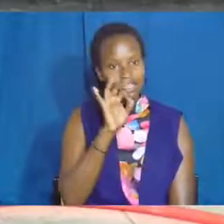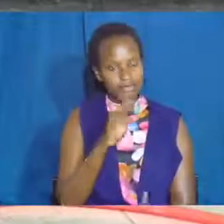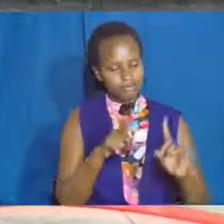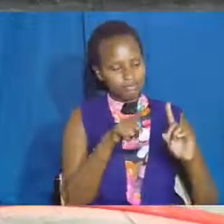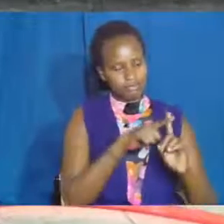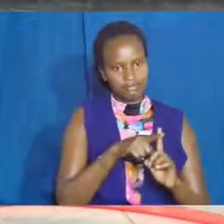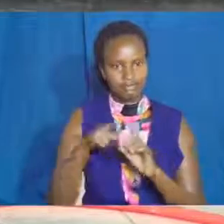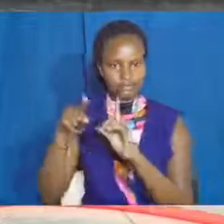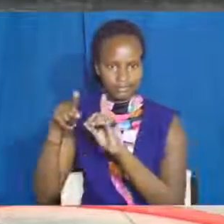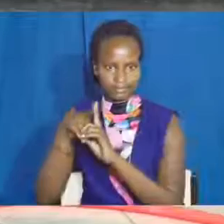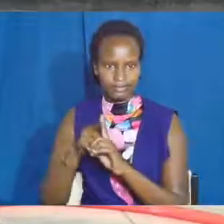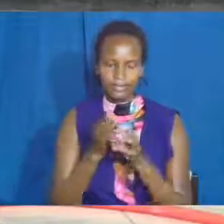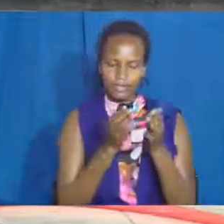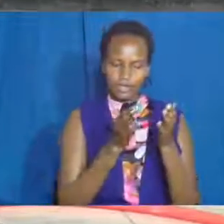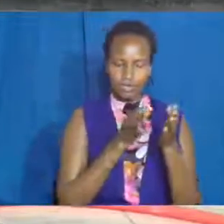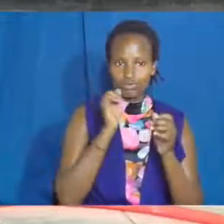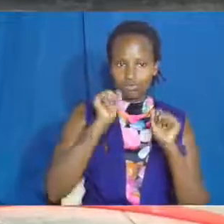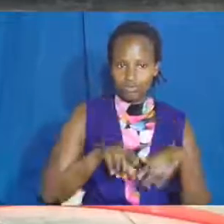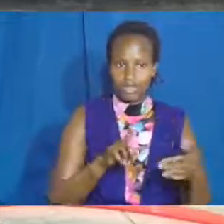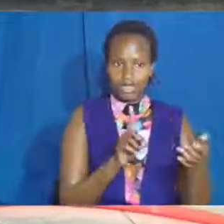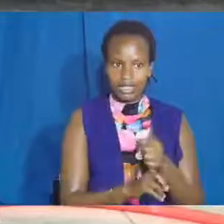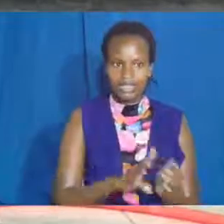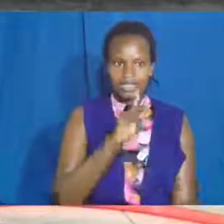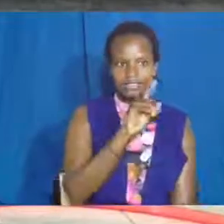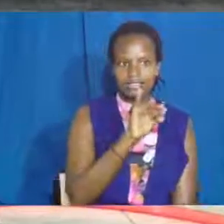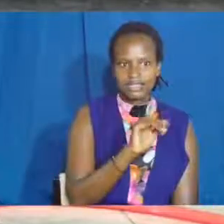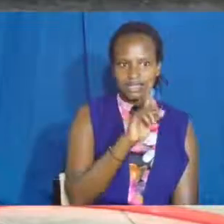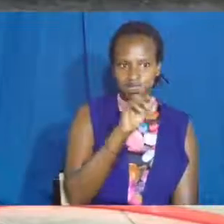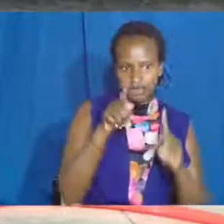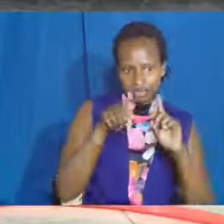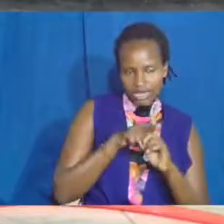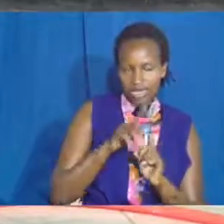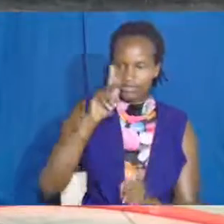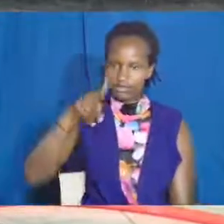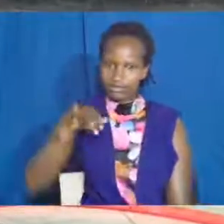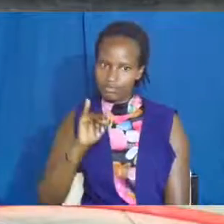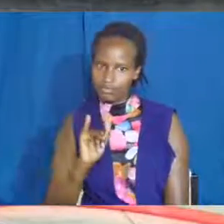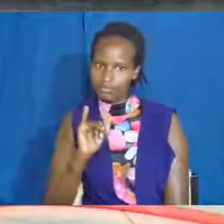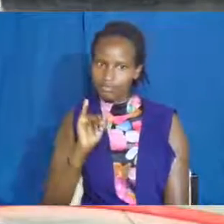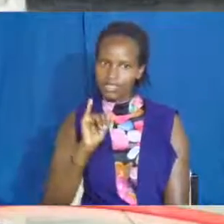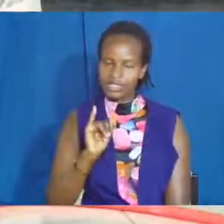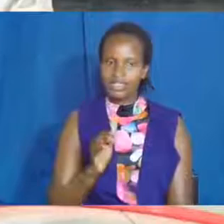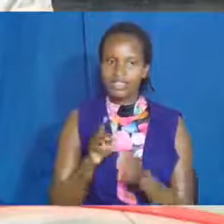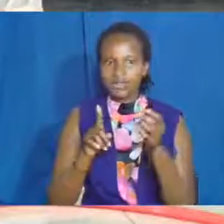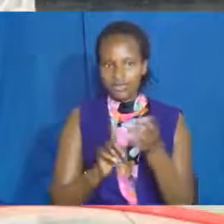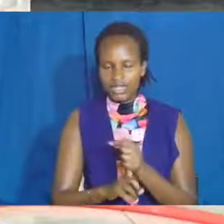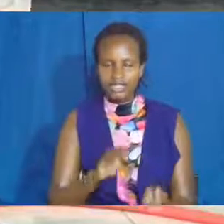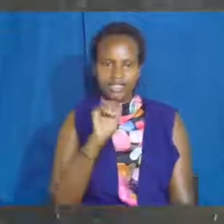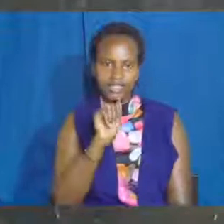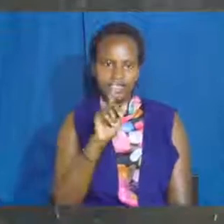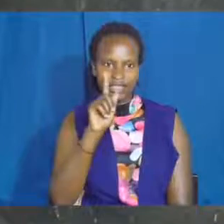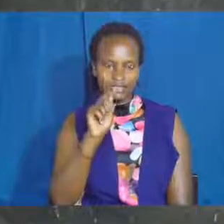a triphosphate, ATP. So that is energy production that is going to be produced. And you can say